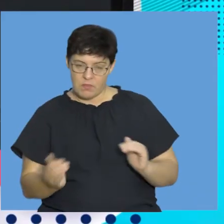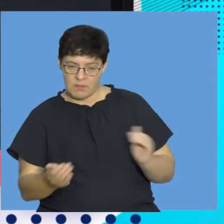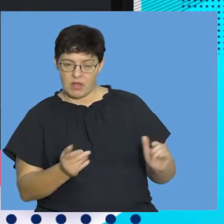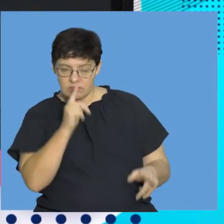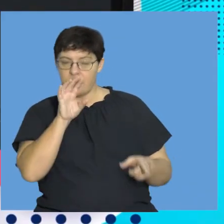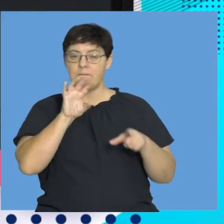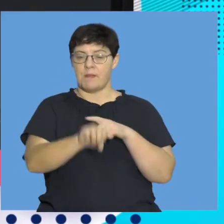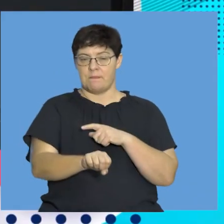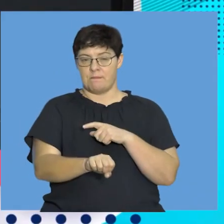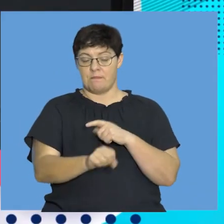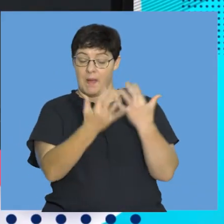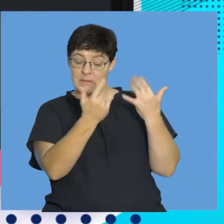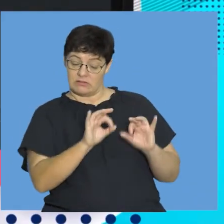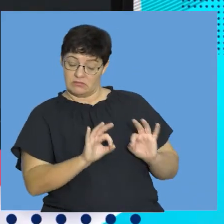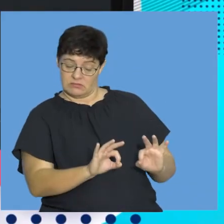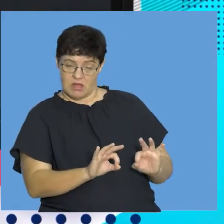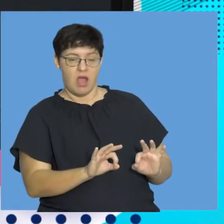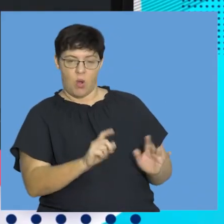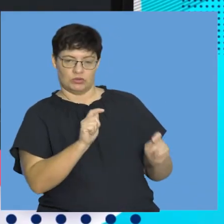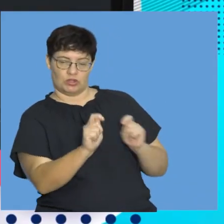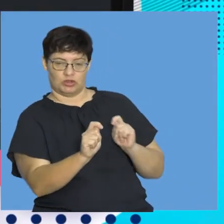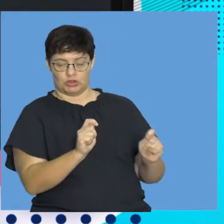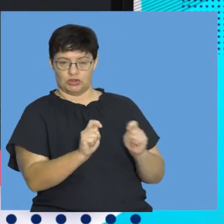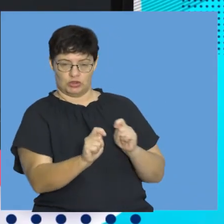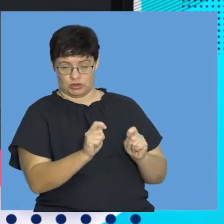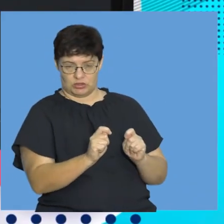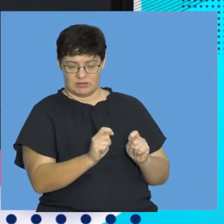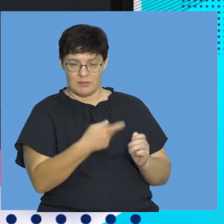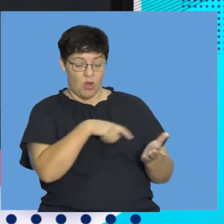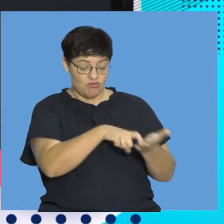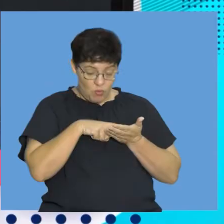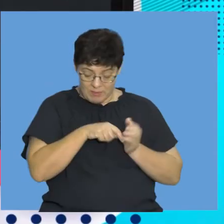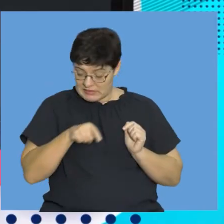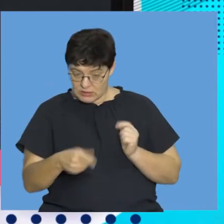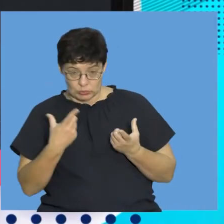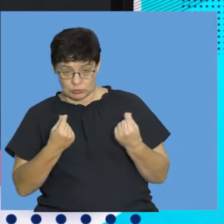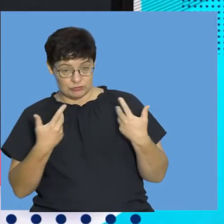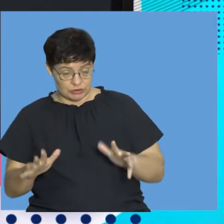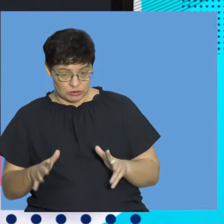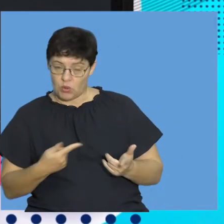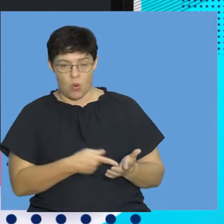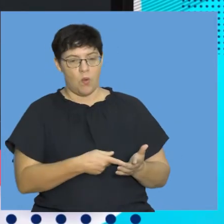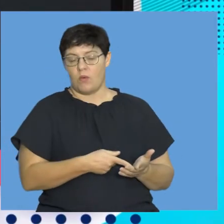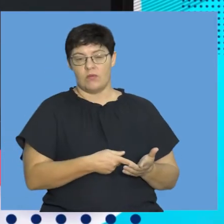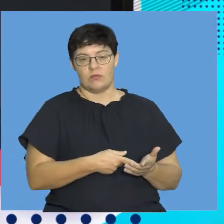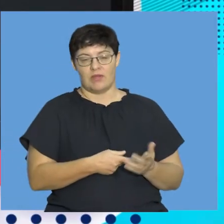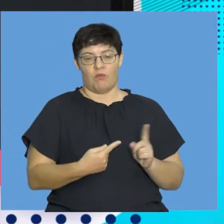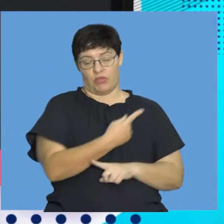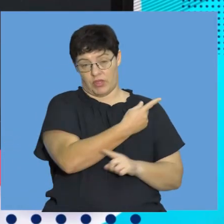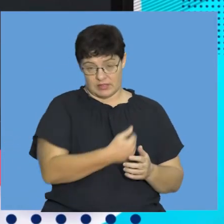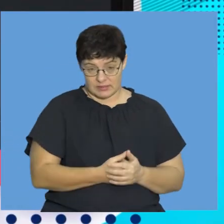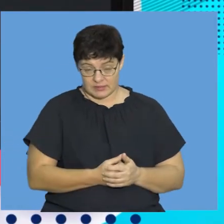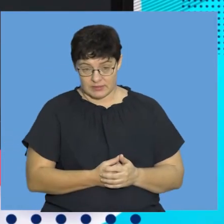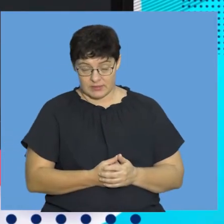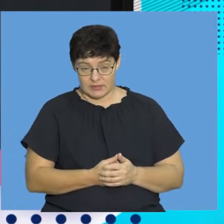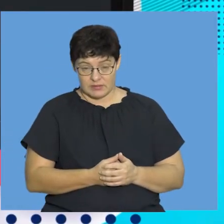continuous basis in order to ascertain whether you have met the requirements of the budget